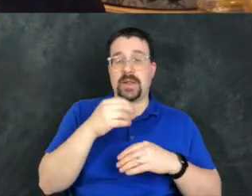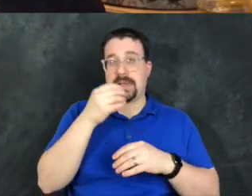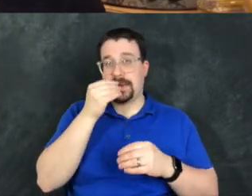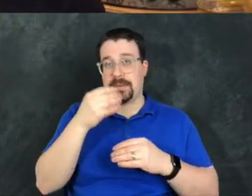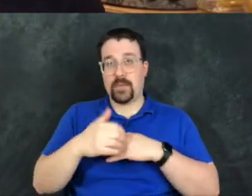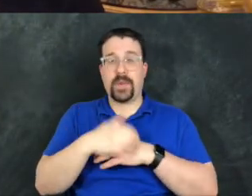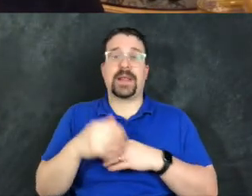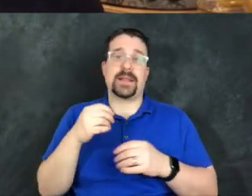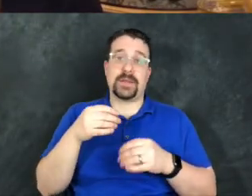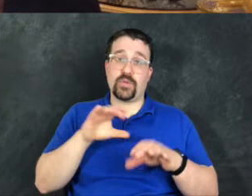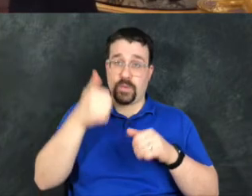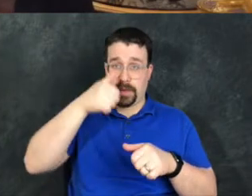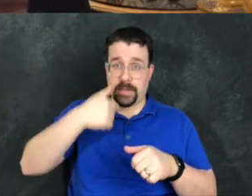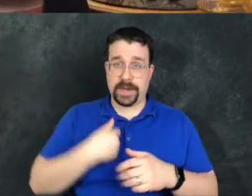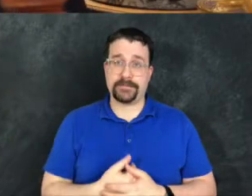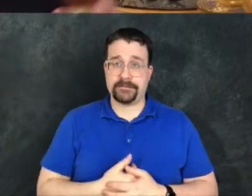remembrance of me."